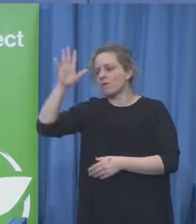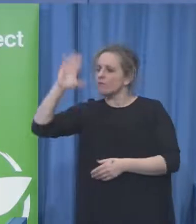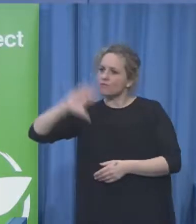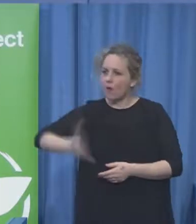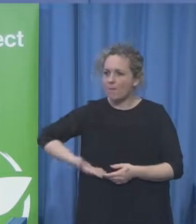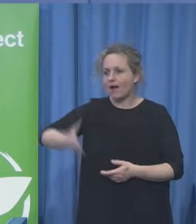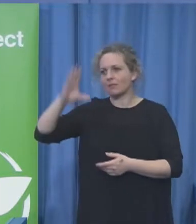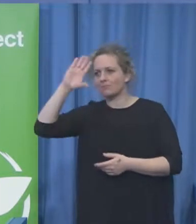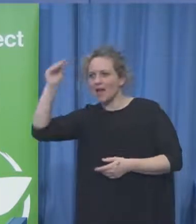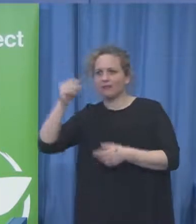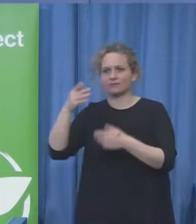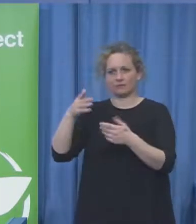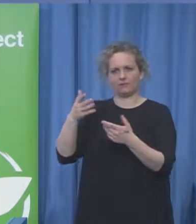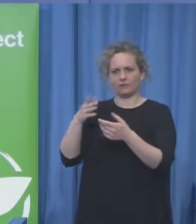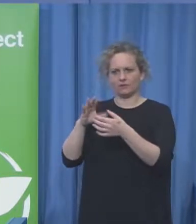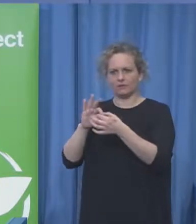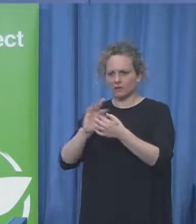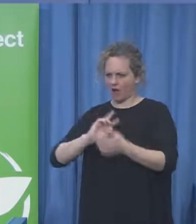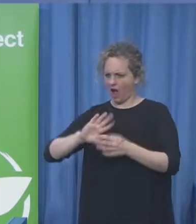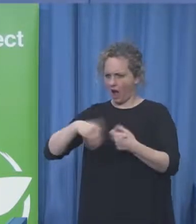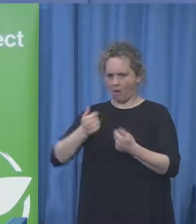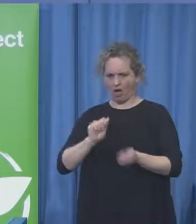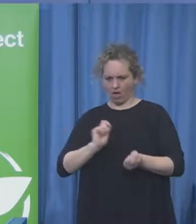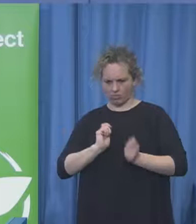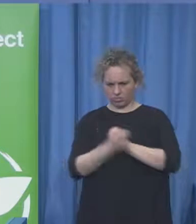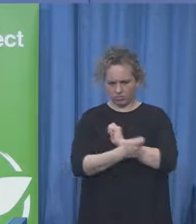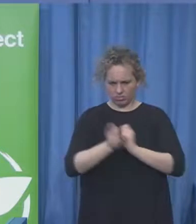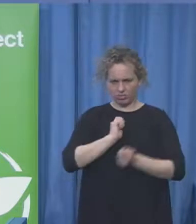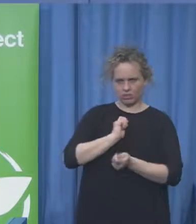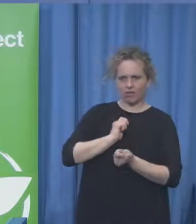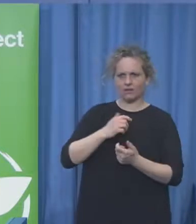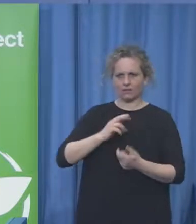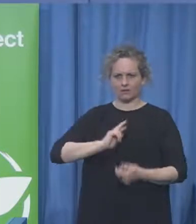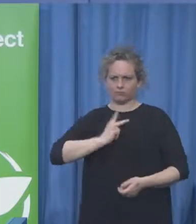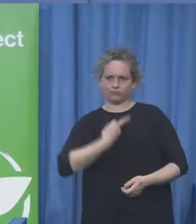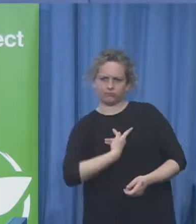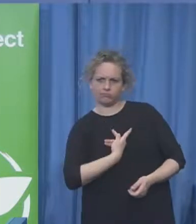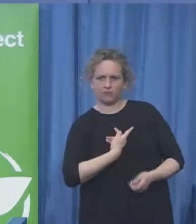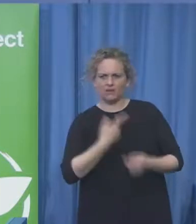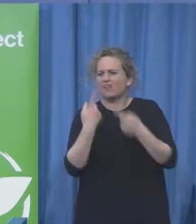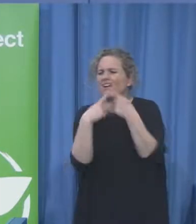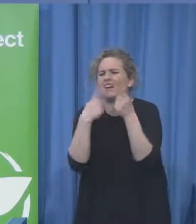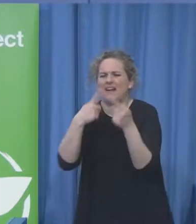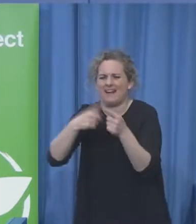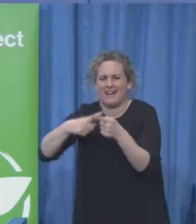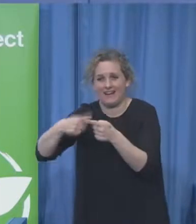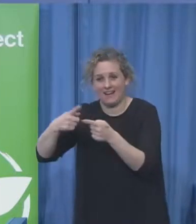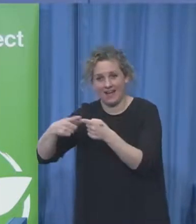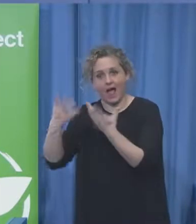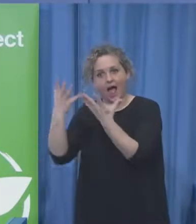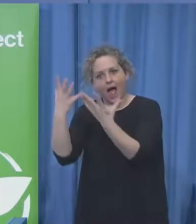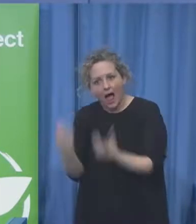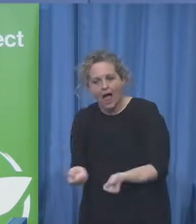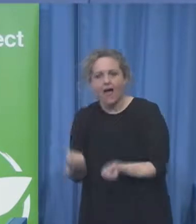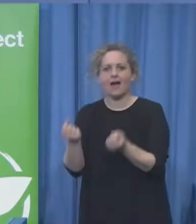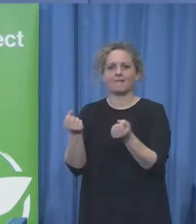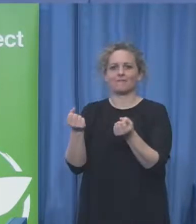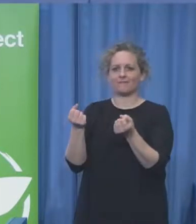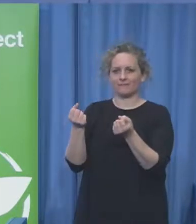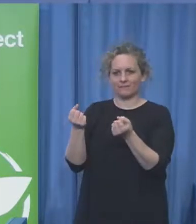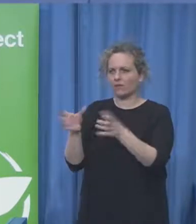mentioned. Meaningful participation of persons with disabilities in decision-making processes, as well as in the design,